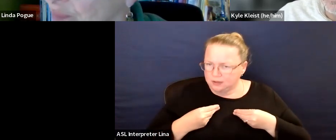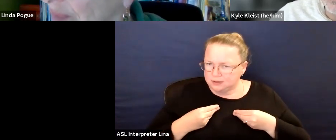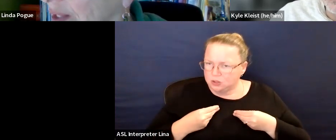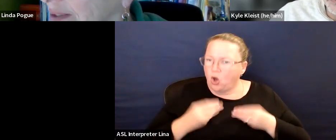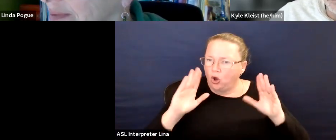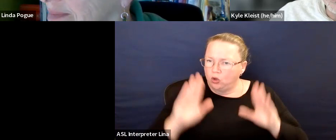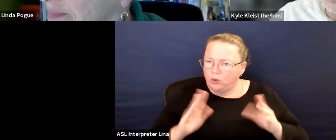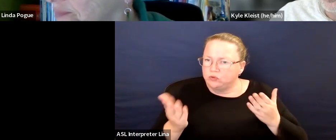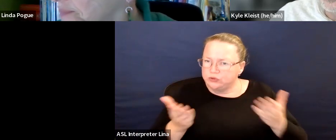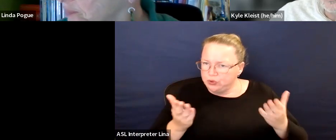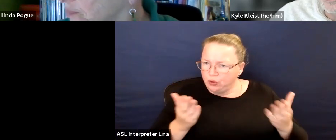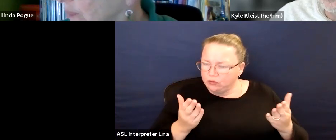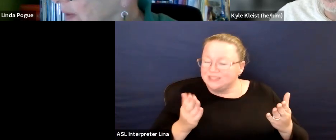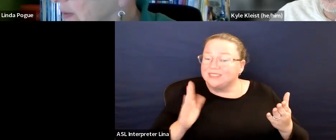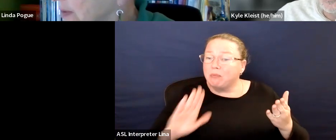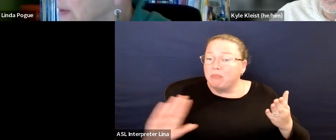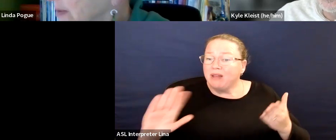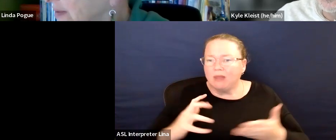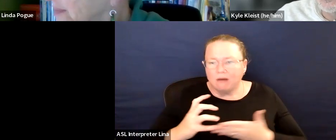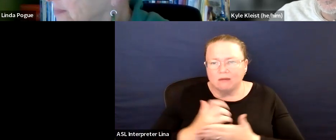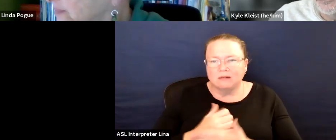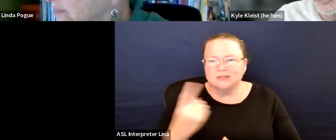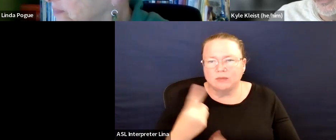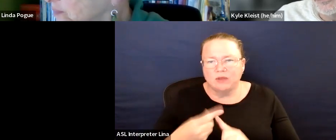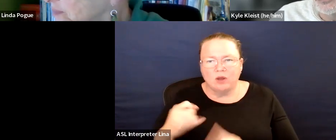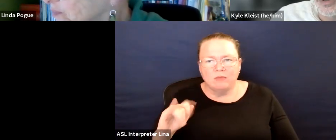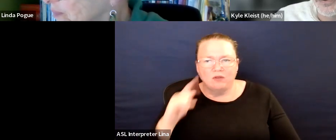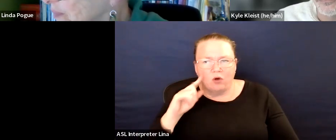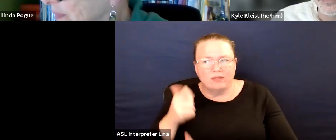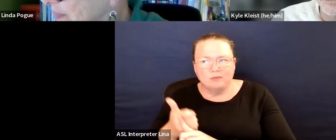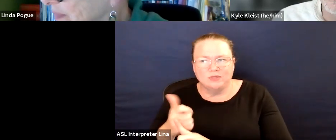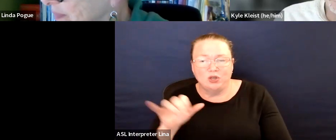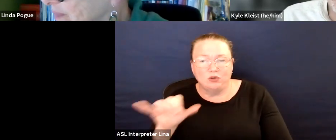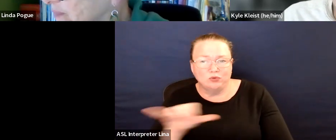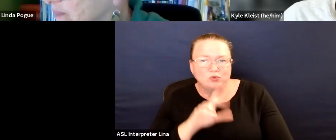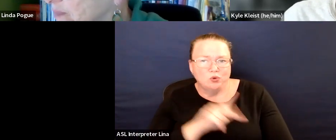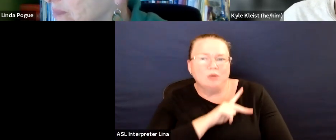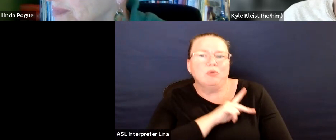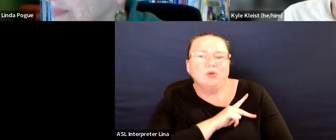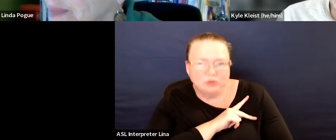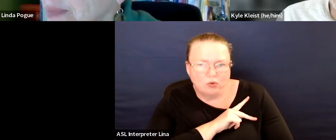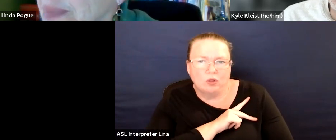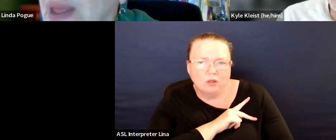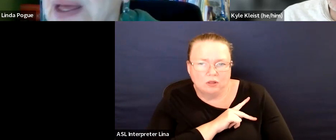great service, but that they're really getting something out of it for themselves as well personally.